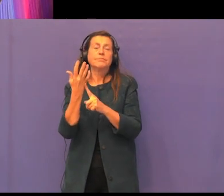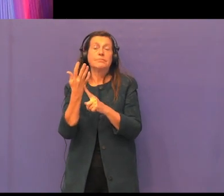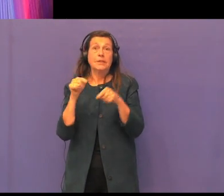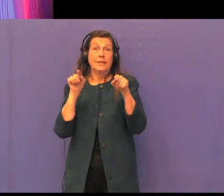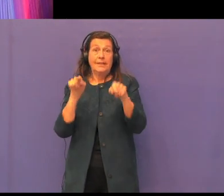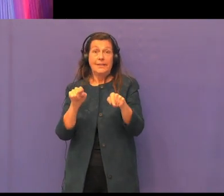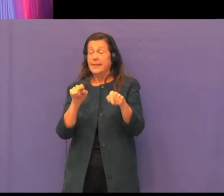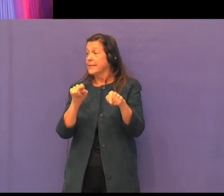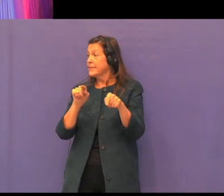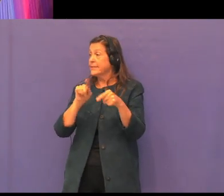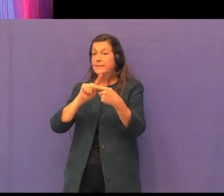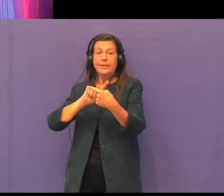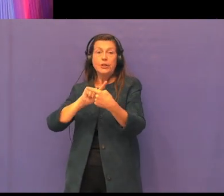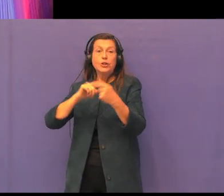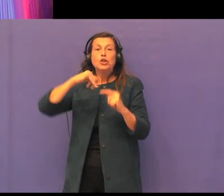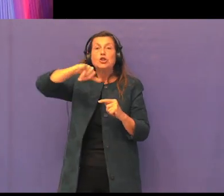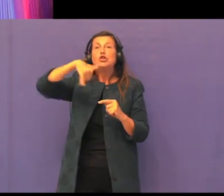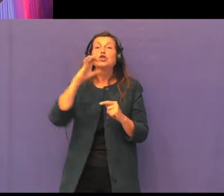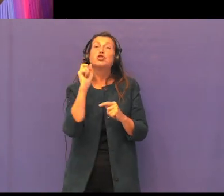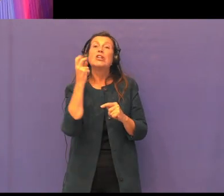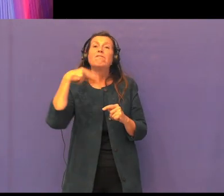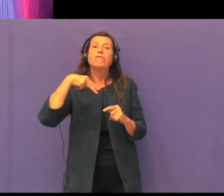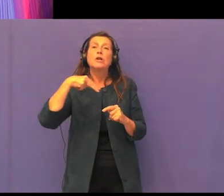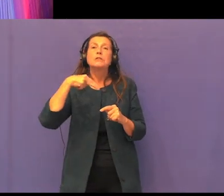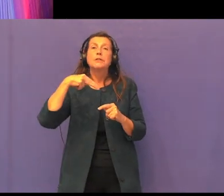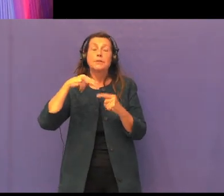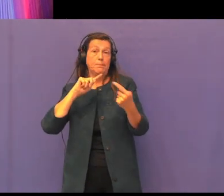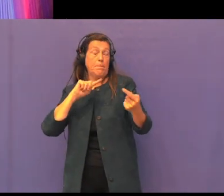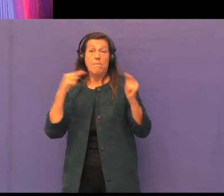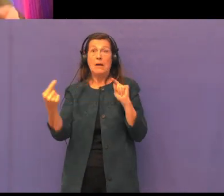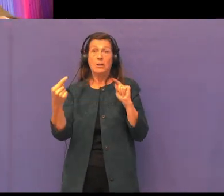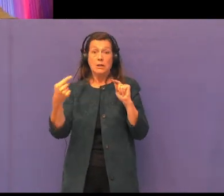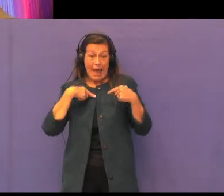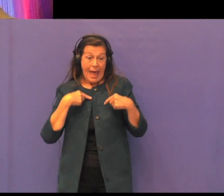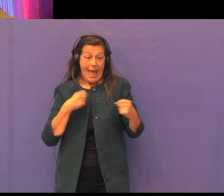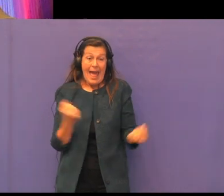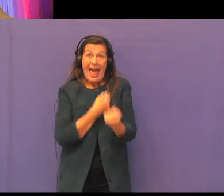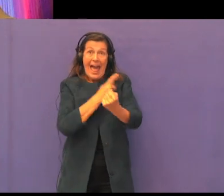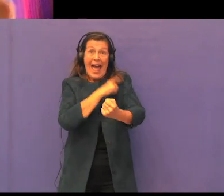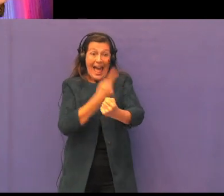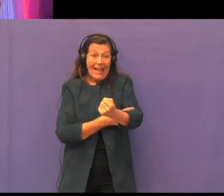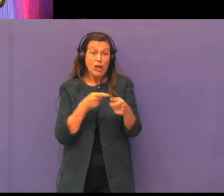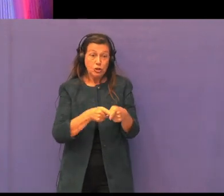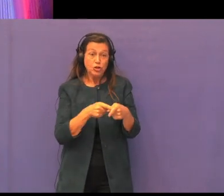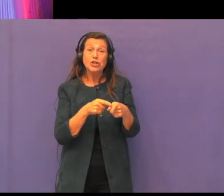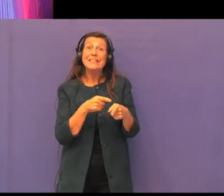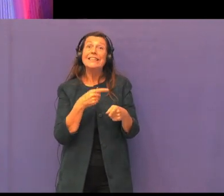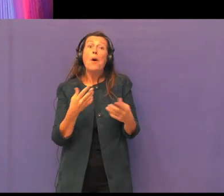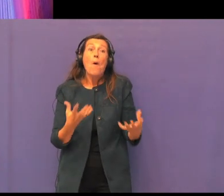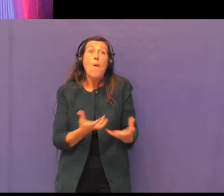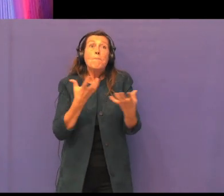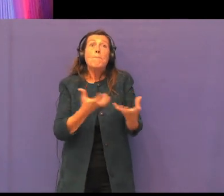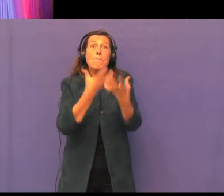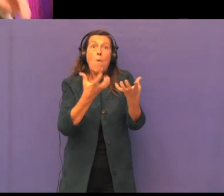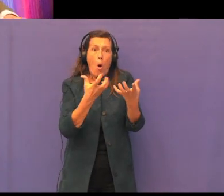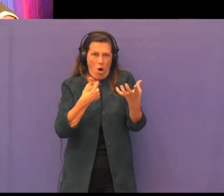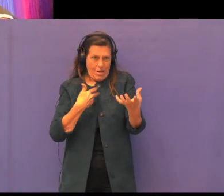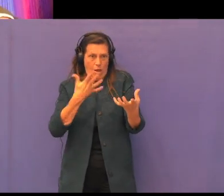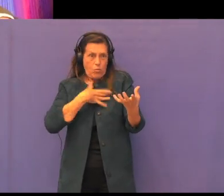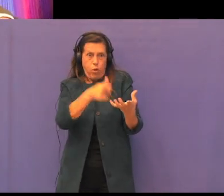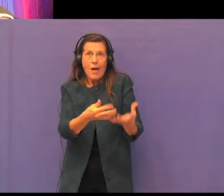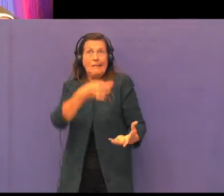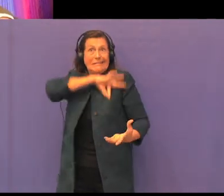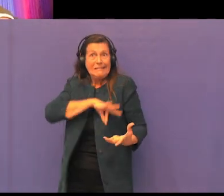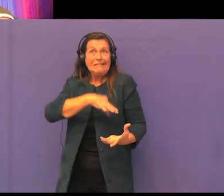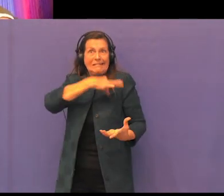the greater the incentive to kind of monetize the capacity that's there in the data centre itself, which then drives demand